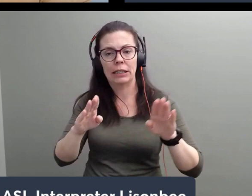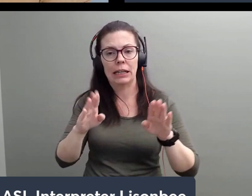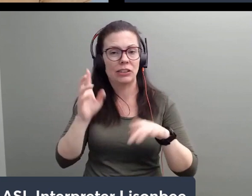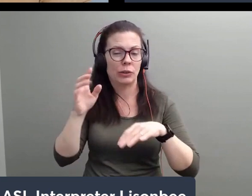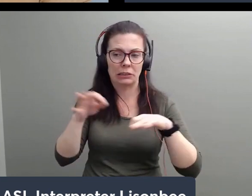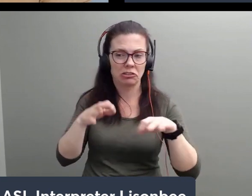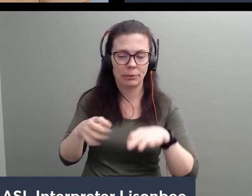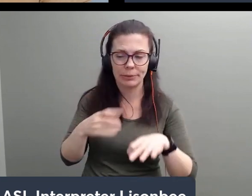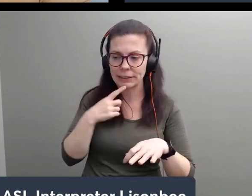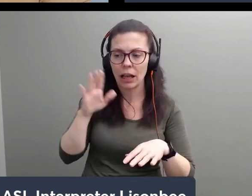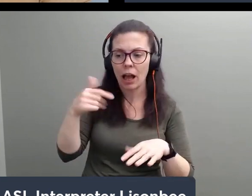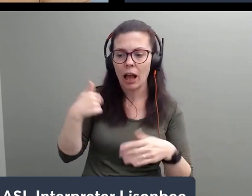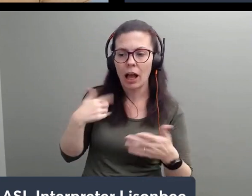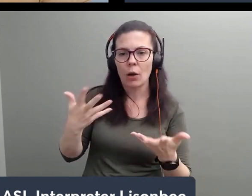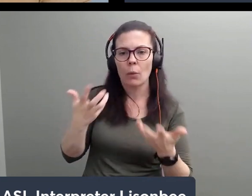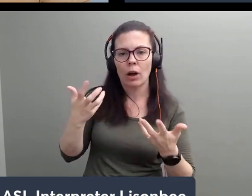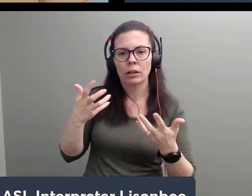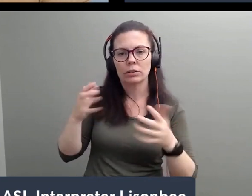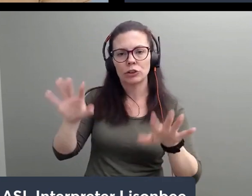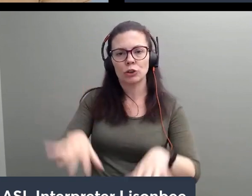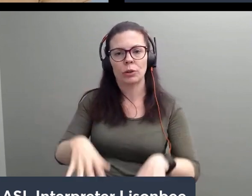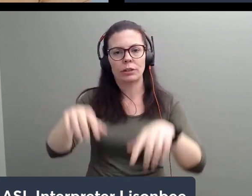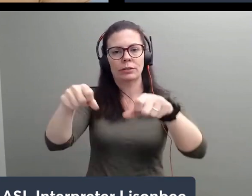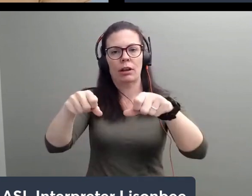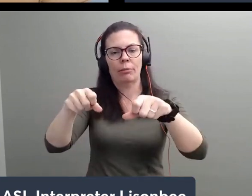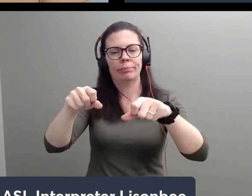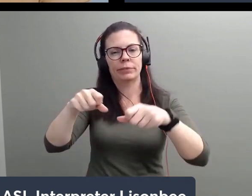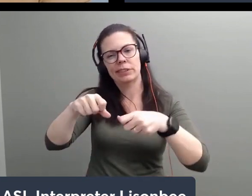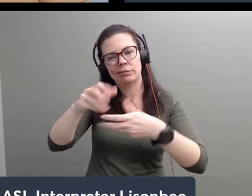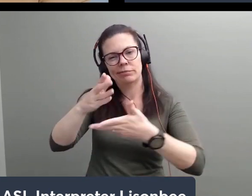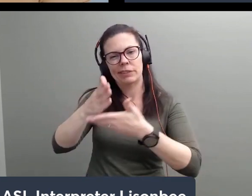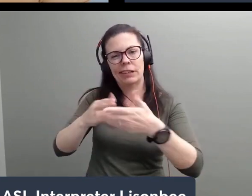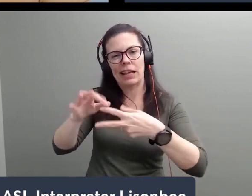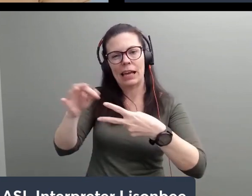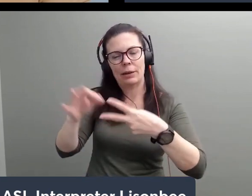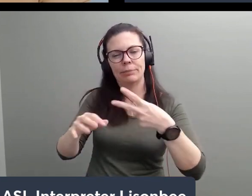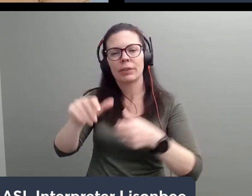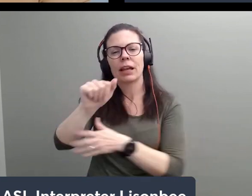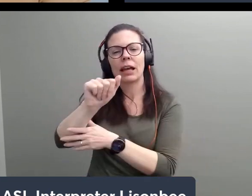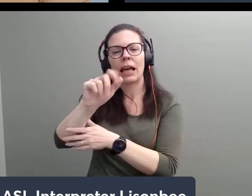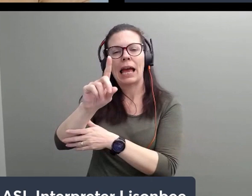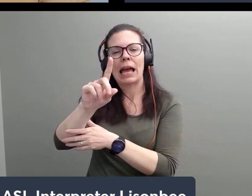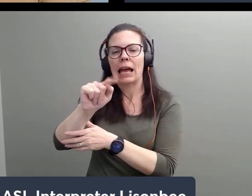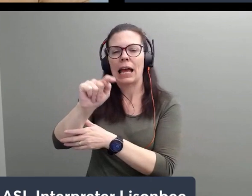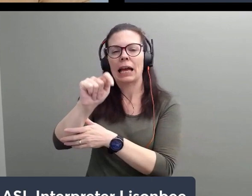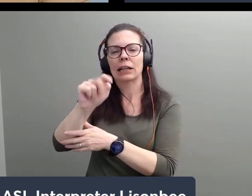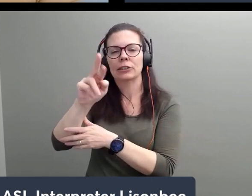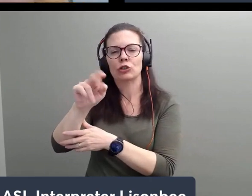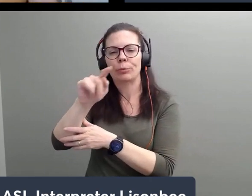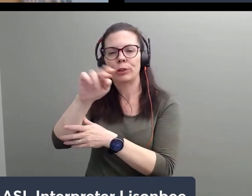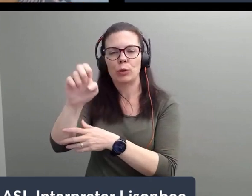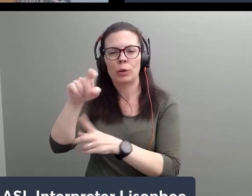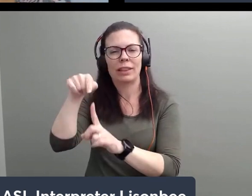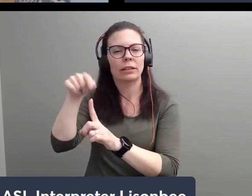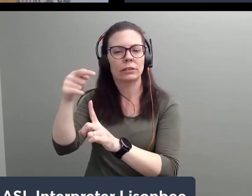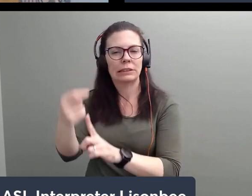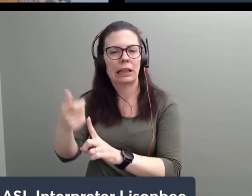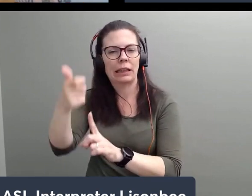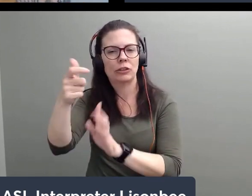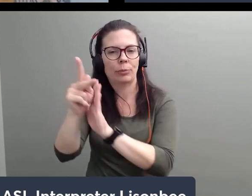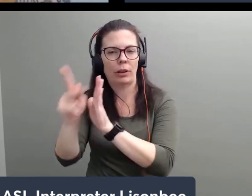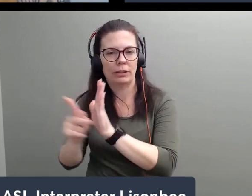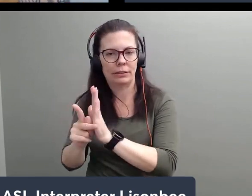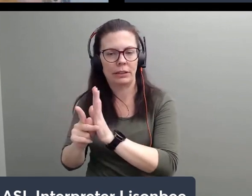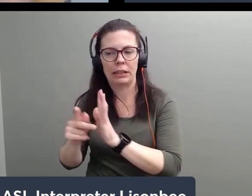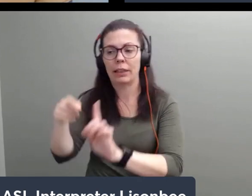want to adopt an attribute that is a deletion policy, and say, when I delete this stack, I want you